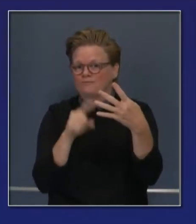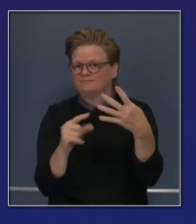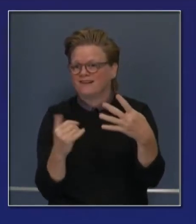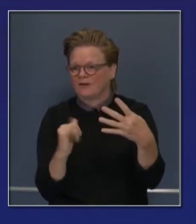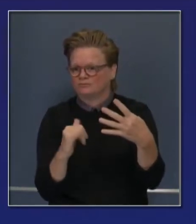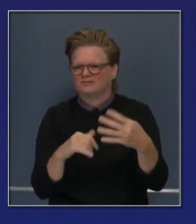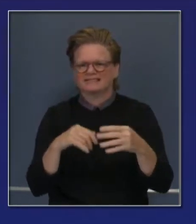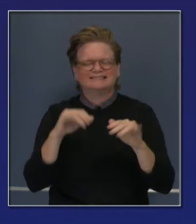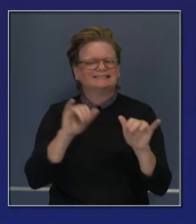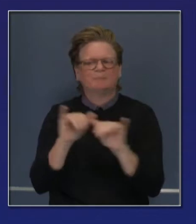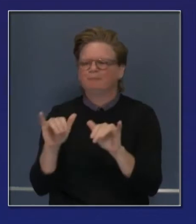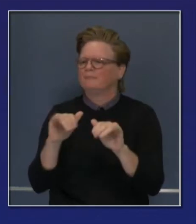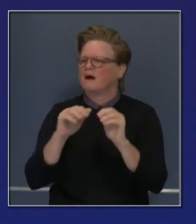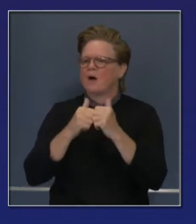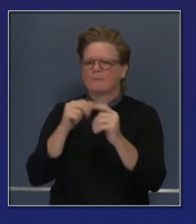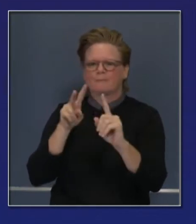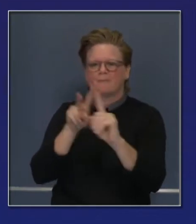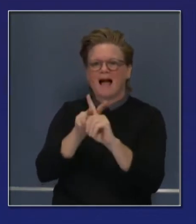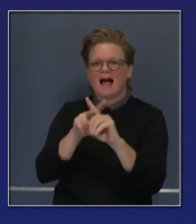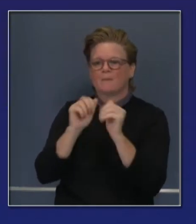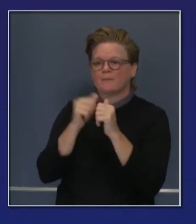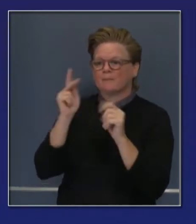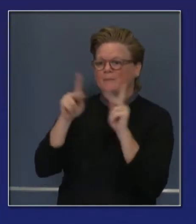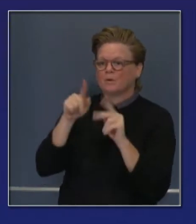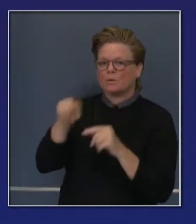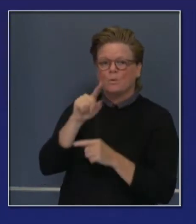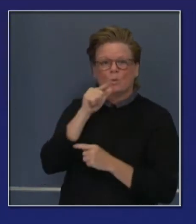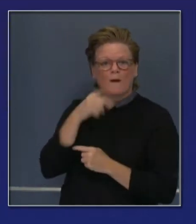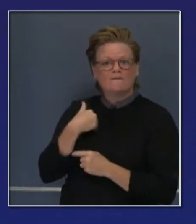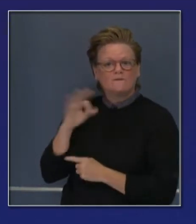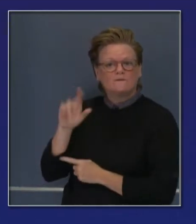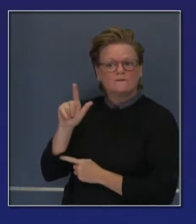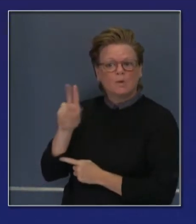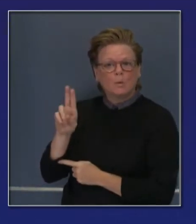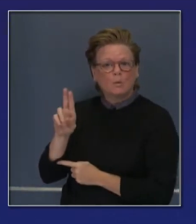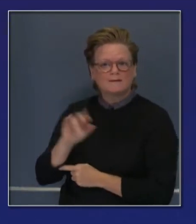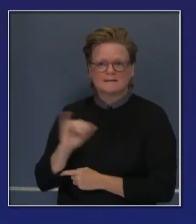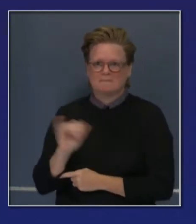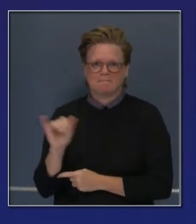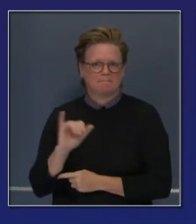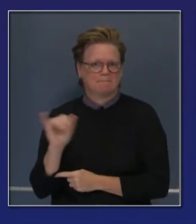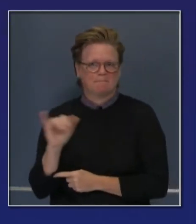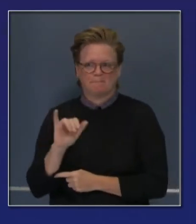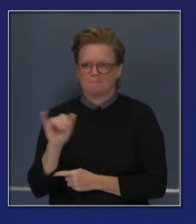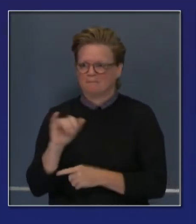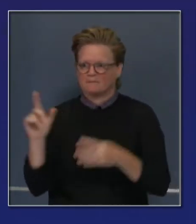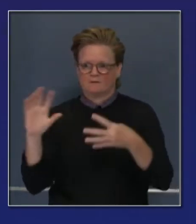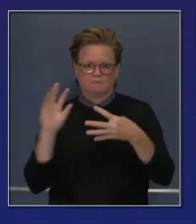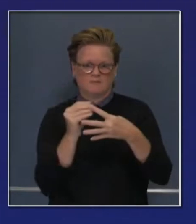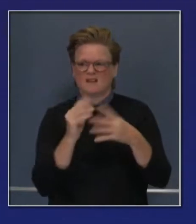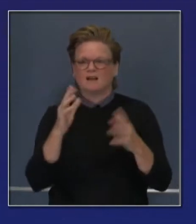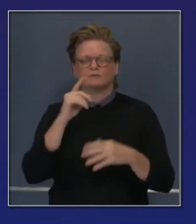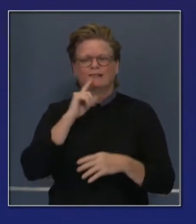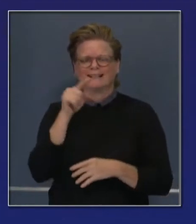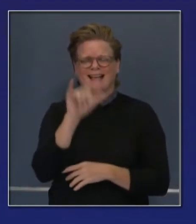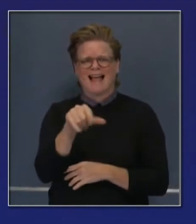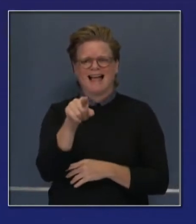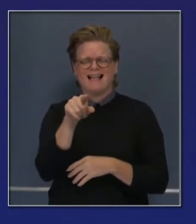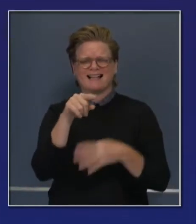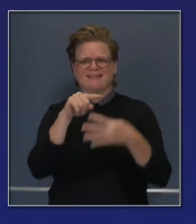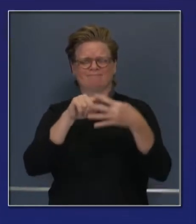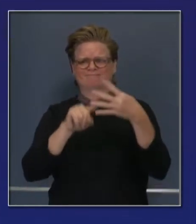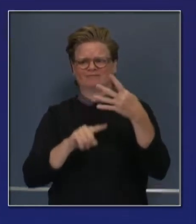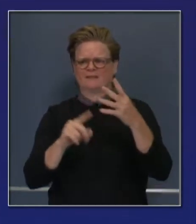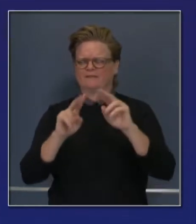to work through the next few months here in the state of California. Again, this is a dynamic process. It's